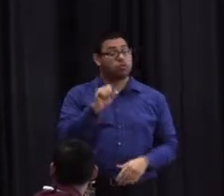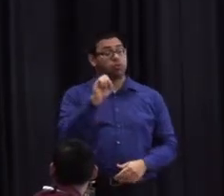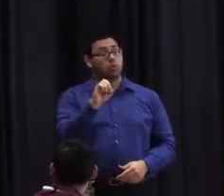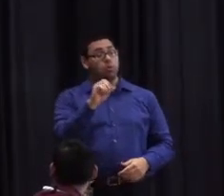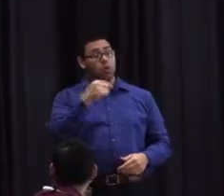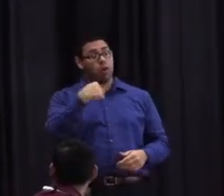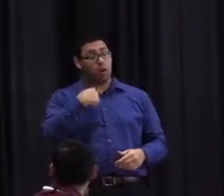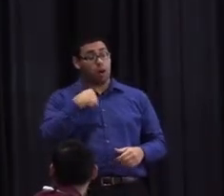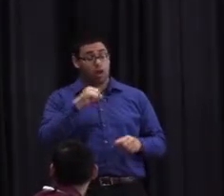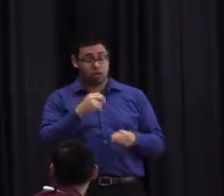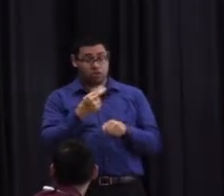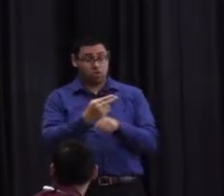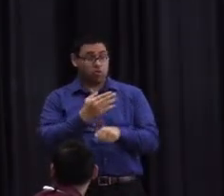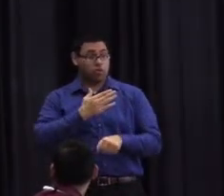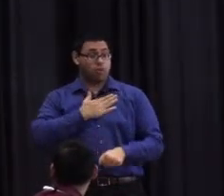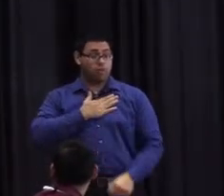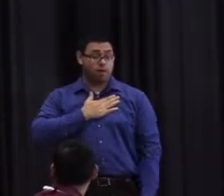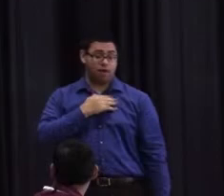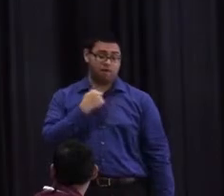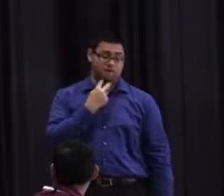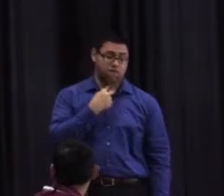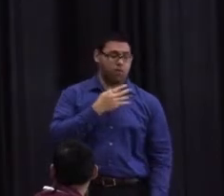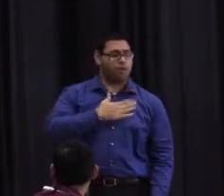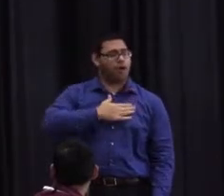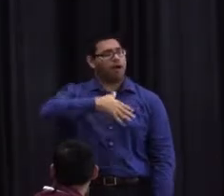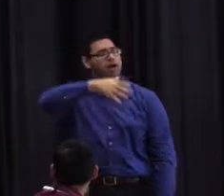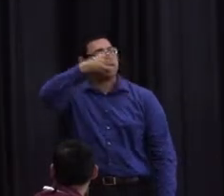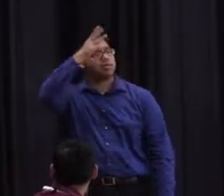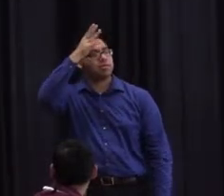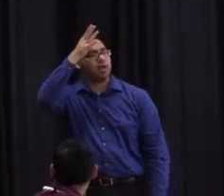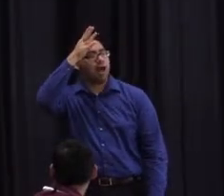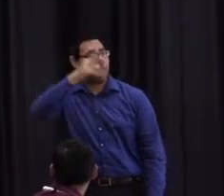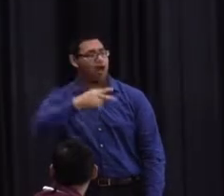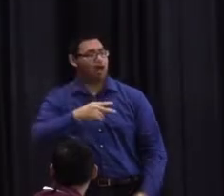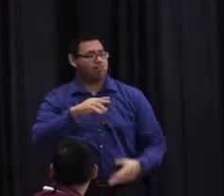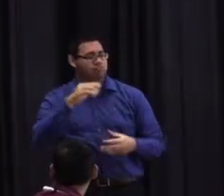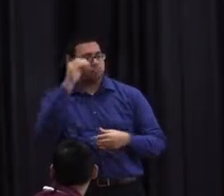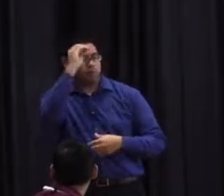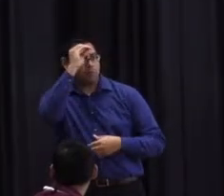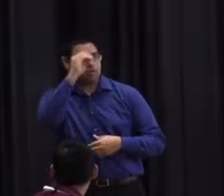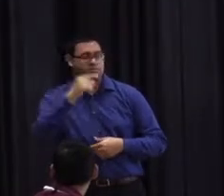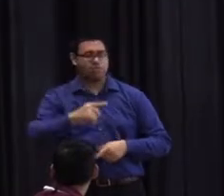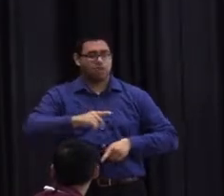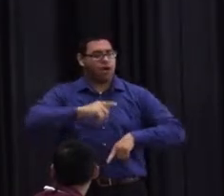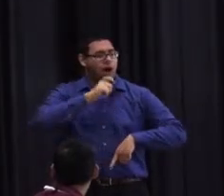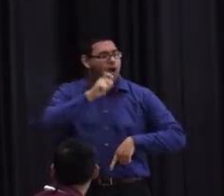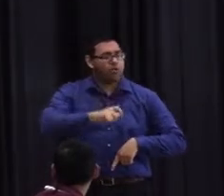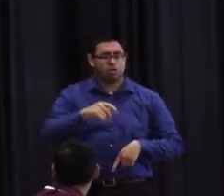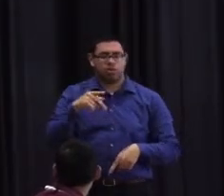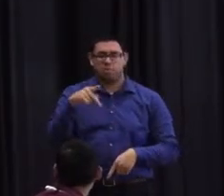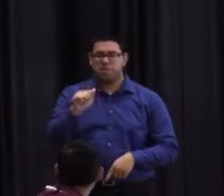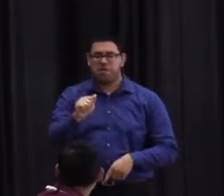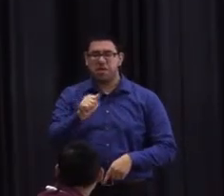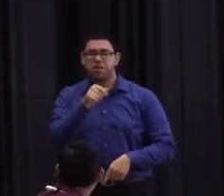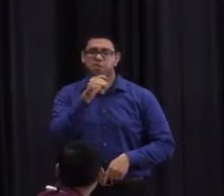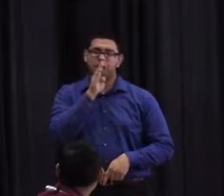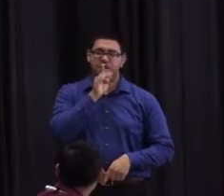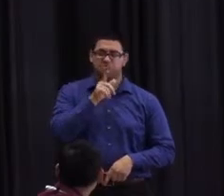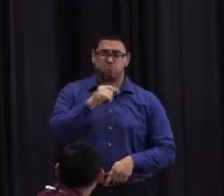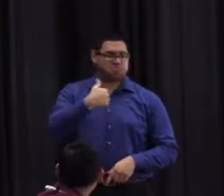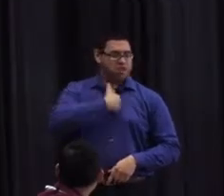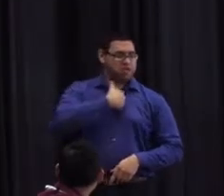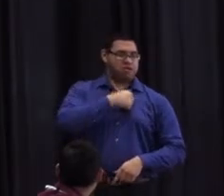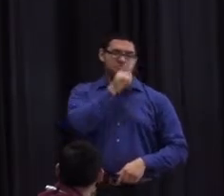So I can use my voice, my dad voice, and I probably don't even need a PA or microphone.